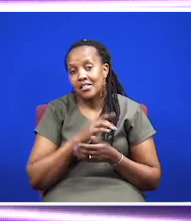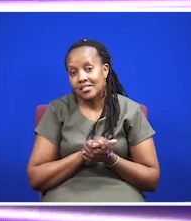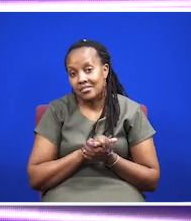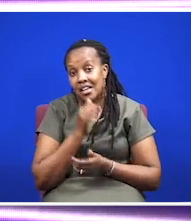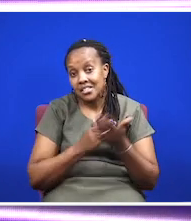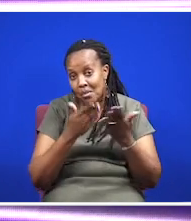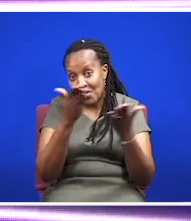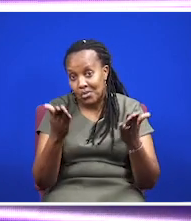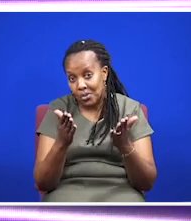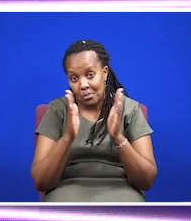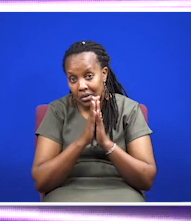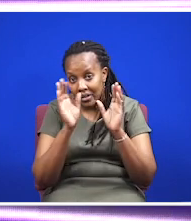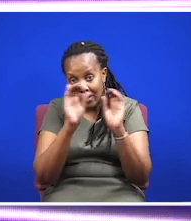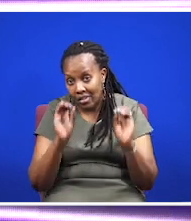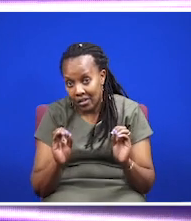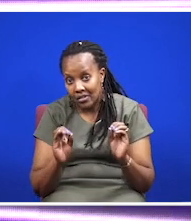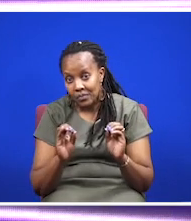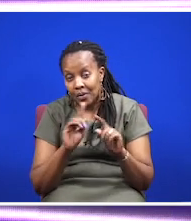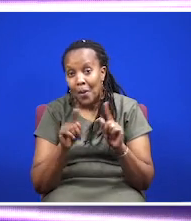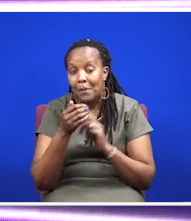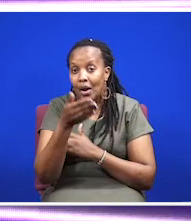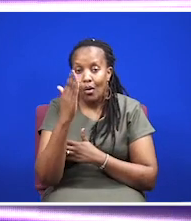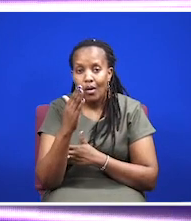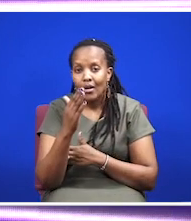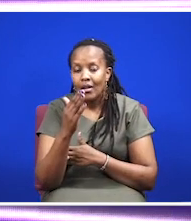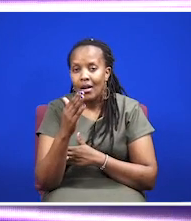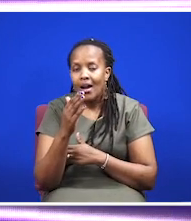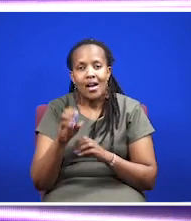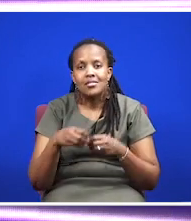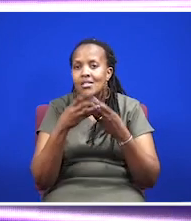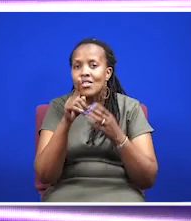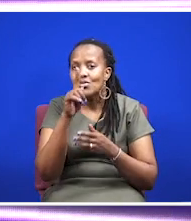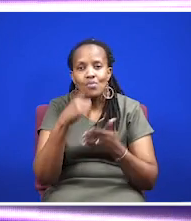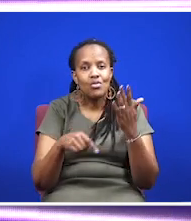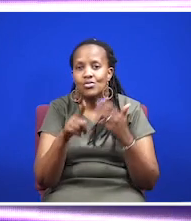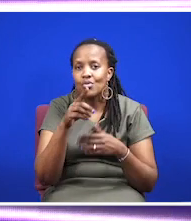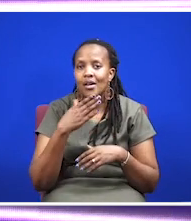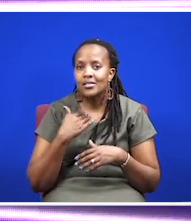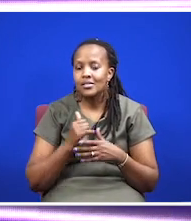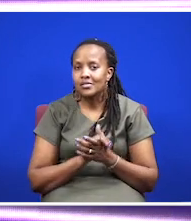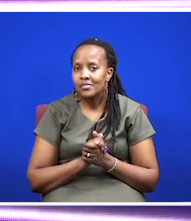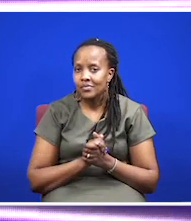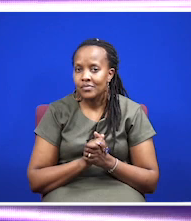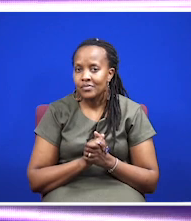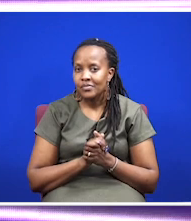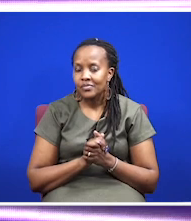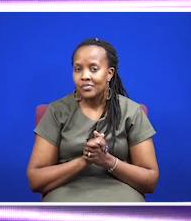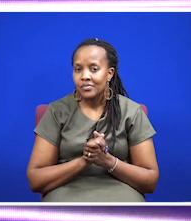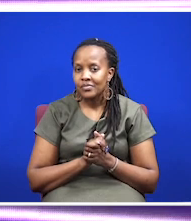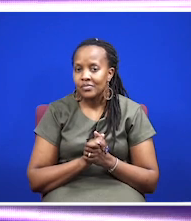desire and God has satisfied that desire. It has come to be, and it says, with good